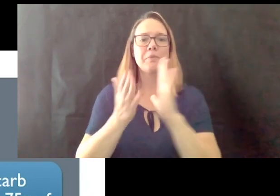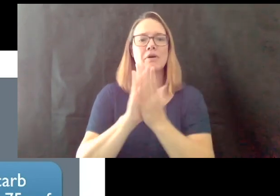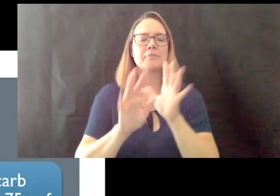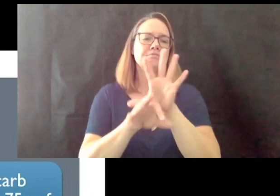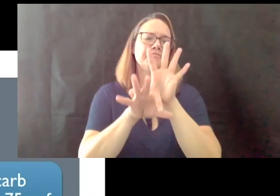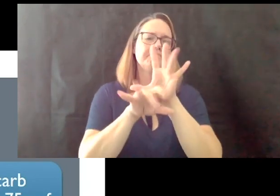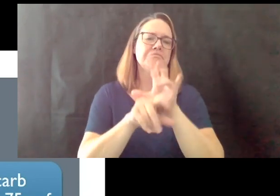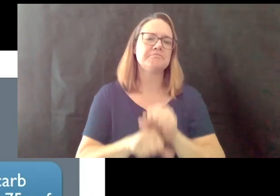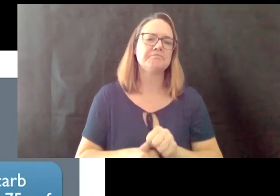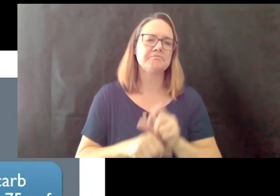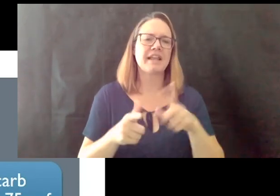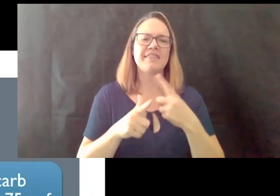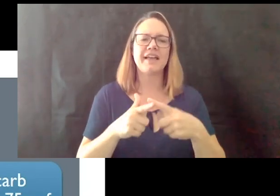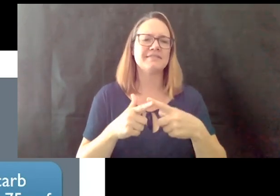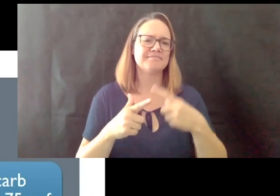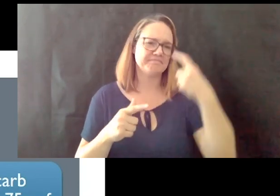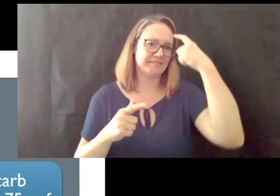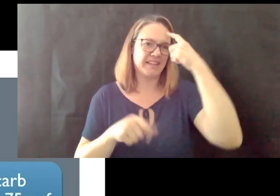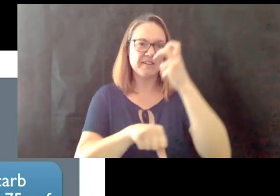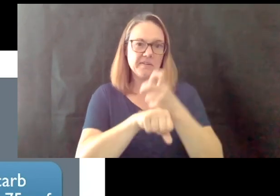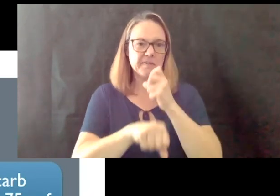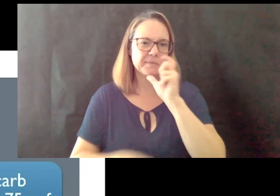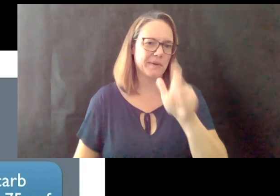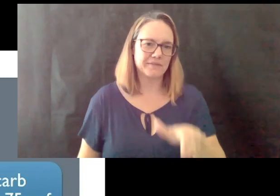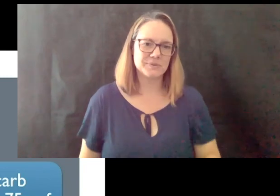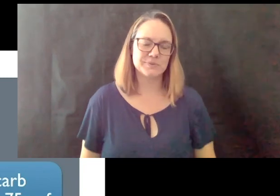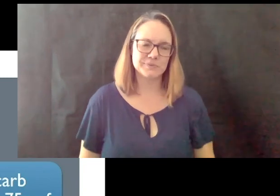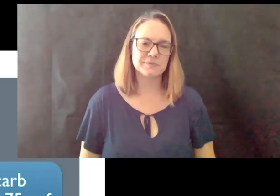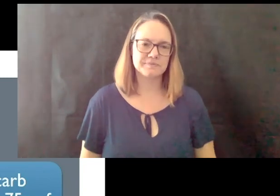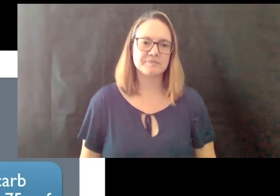natural process, your natural routine, and you don't even think about it.